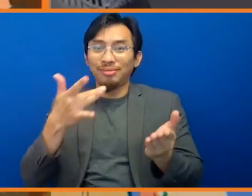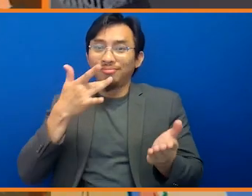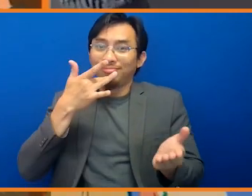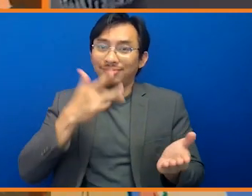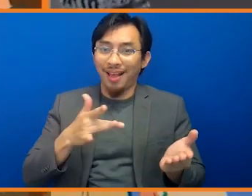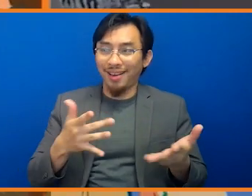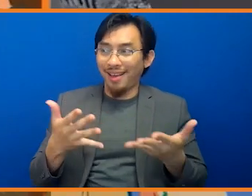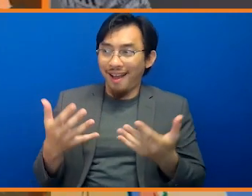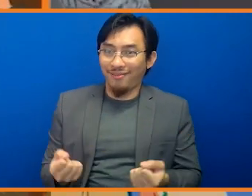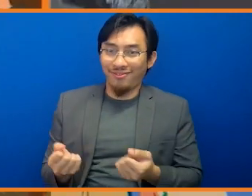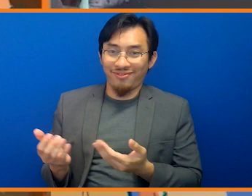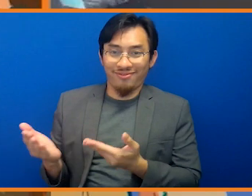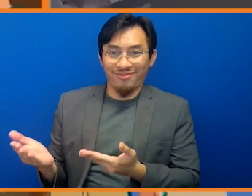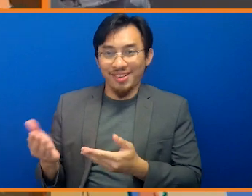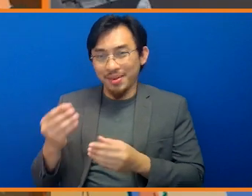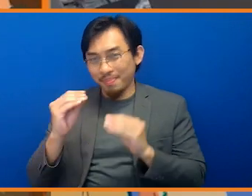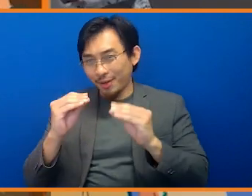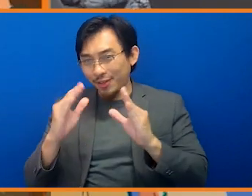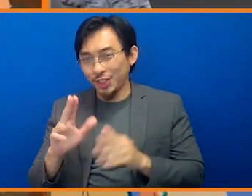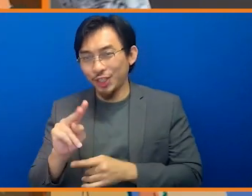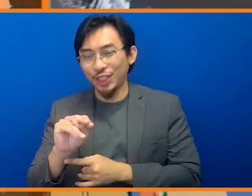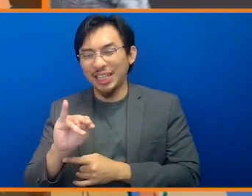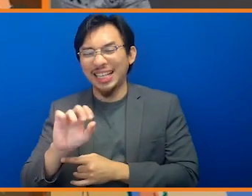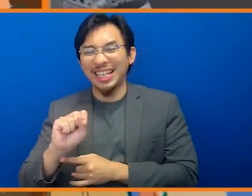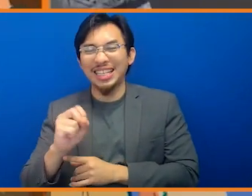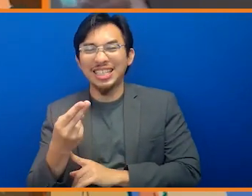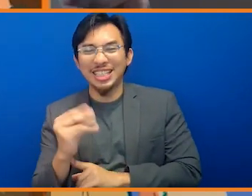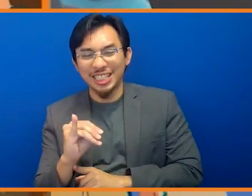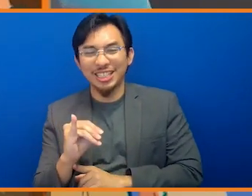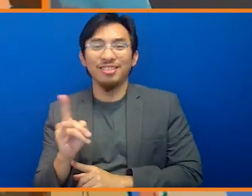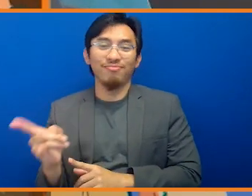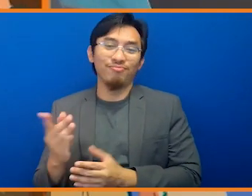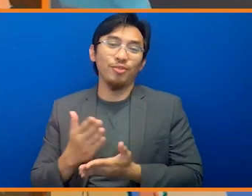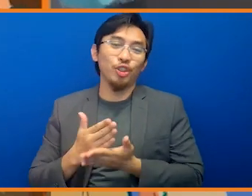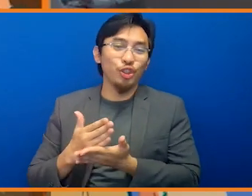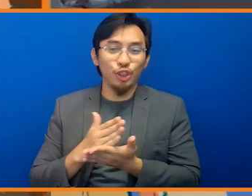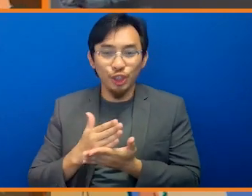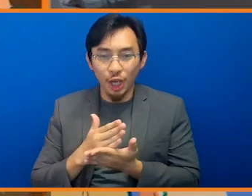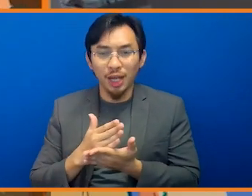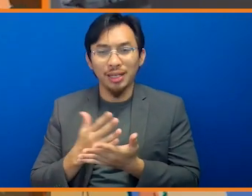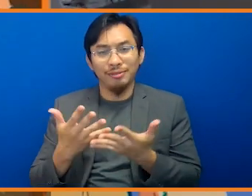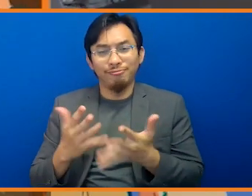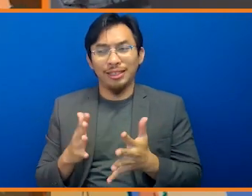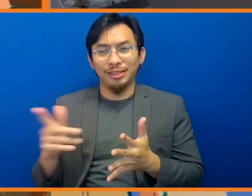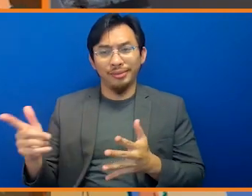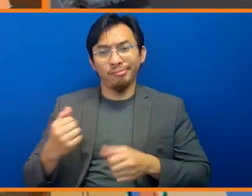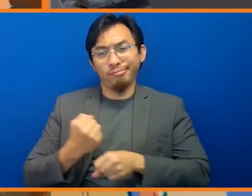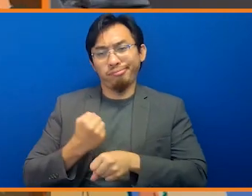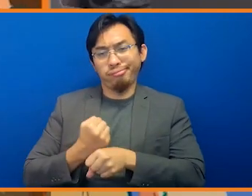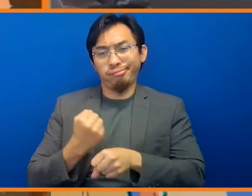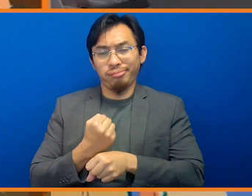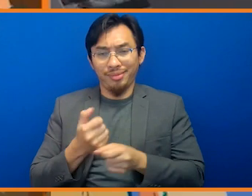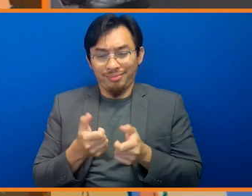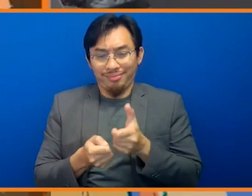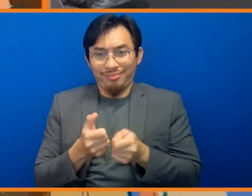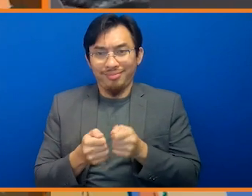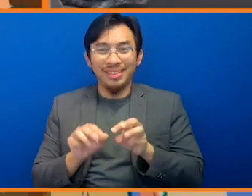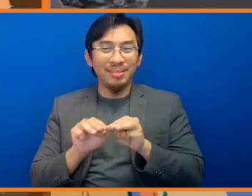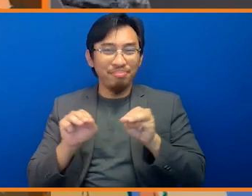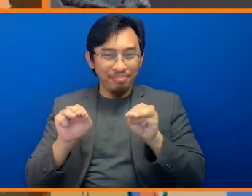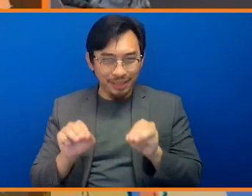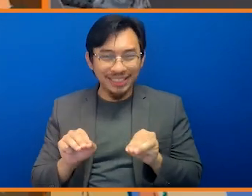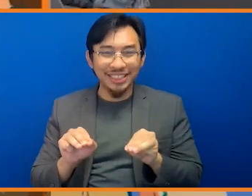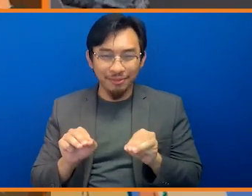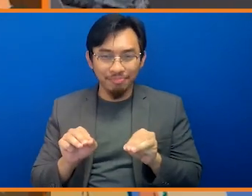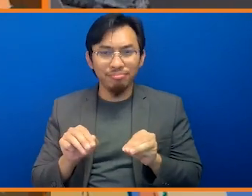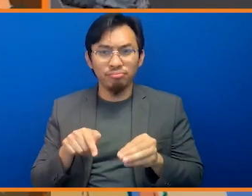really lucky to have Professor Nishi to share uh, what she has done on the mobile